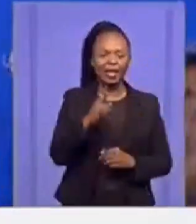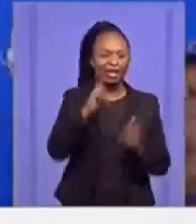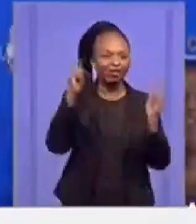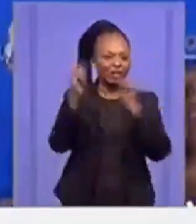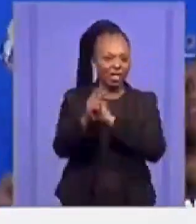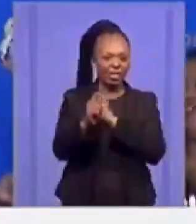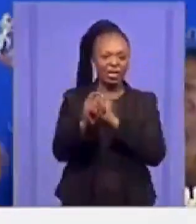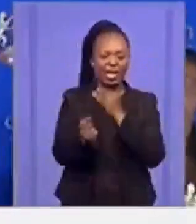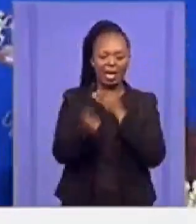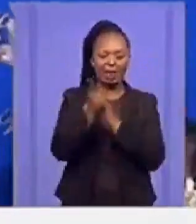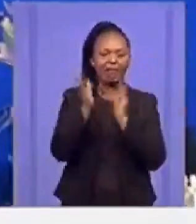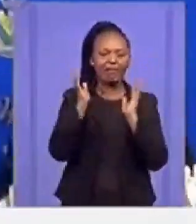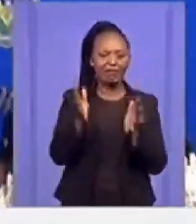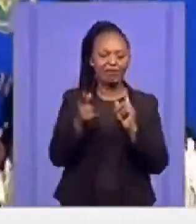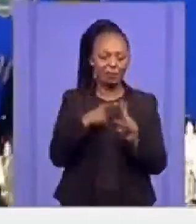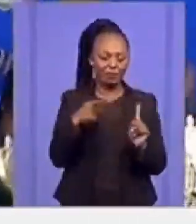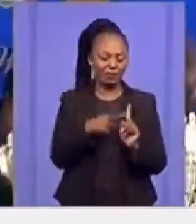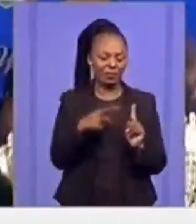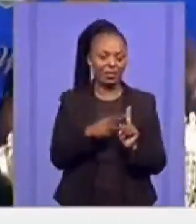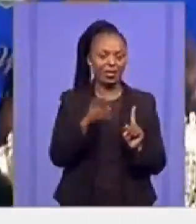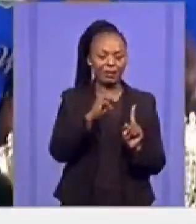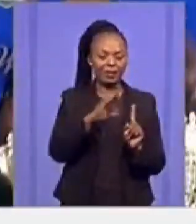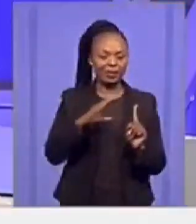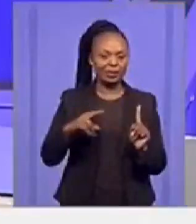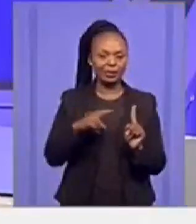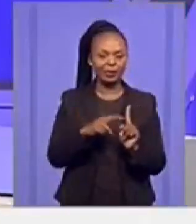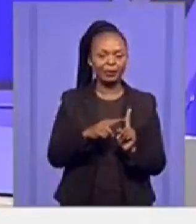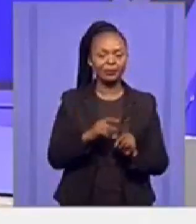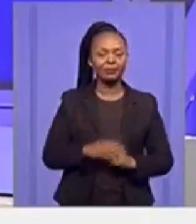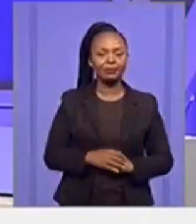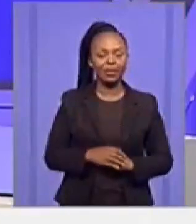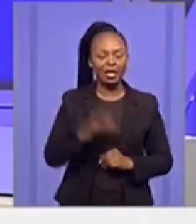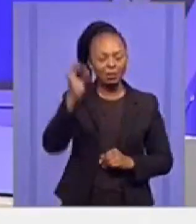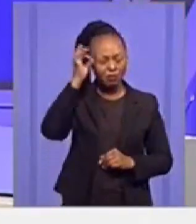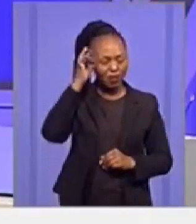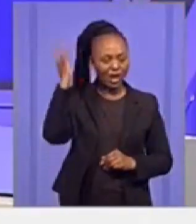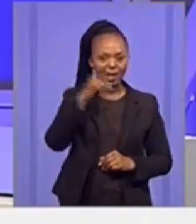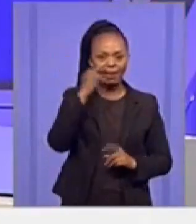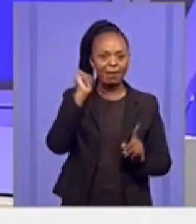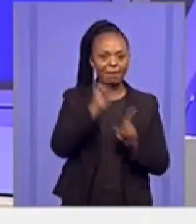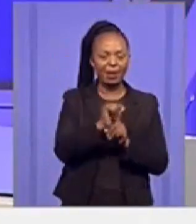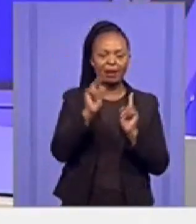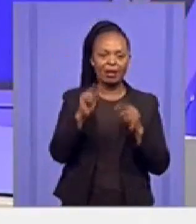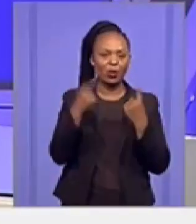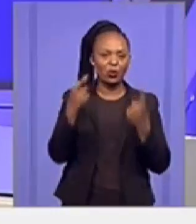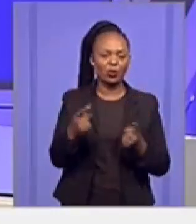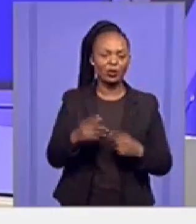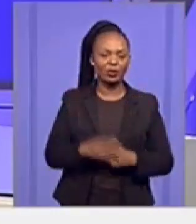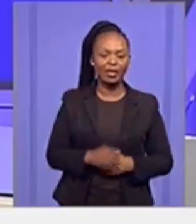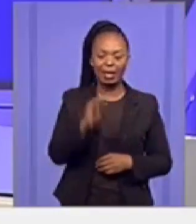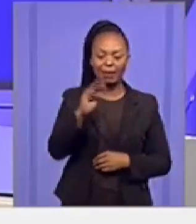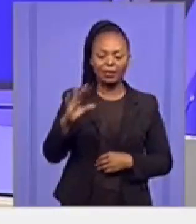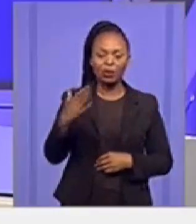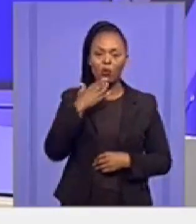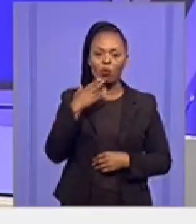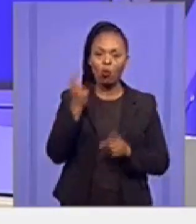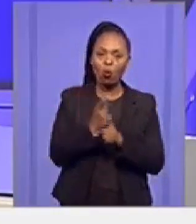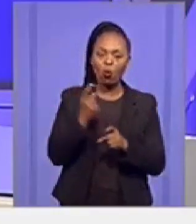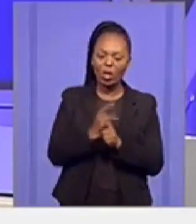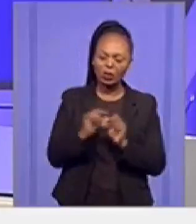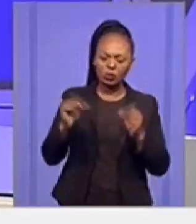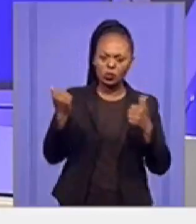ena ya province ya Freistata lebitso la hae lona le keke la tloswa mabitong a matona a ntseng a le